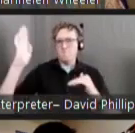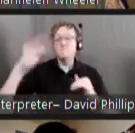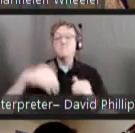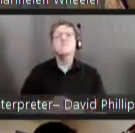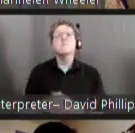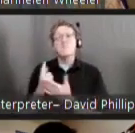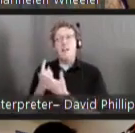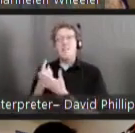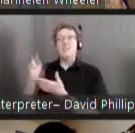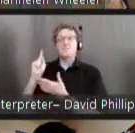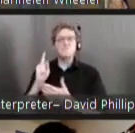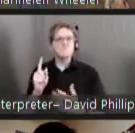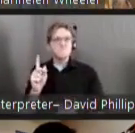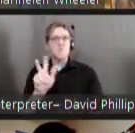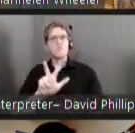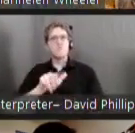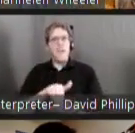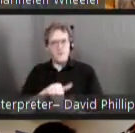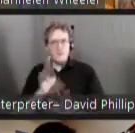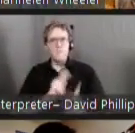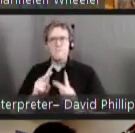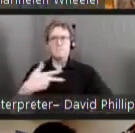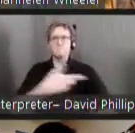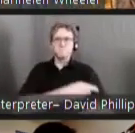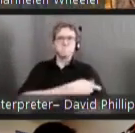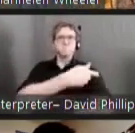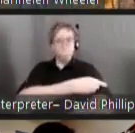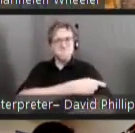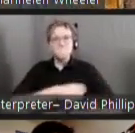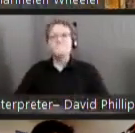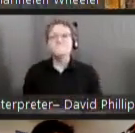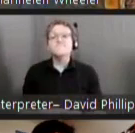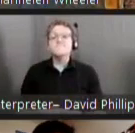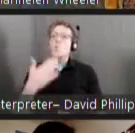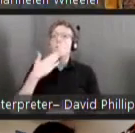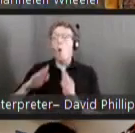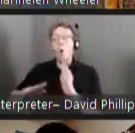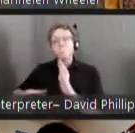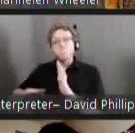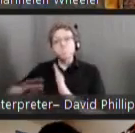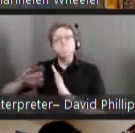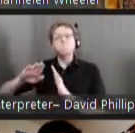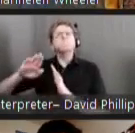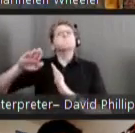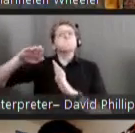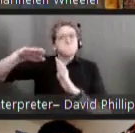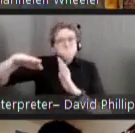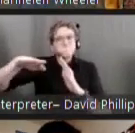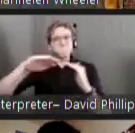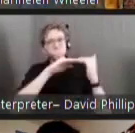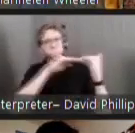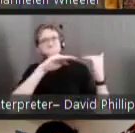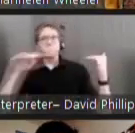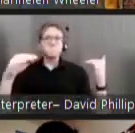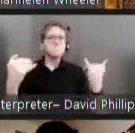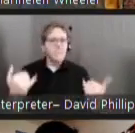3,000 vaccinations. So we had very good progress early on. It has tapered off in the last few weeks, but hopefully as more and